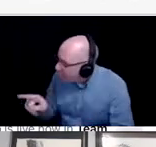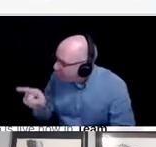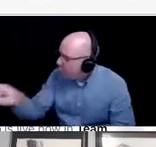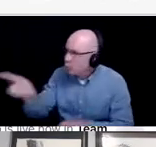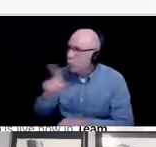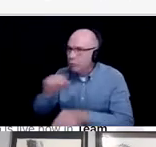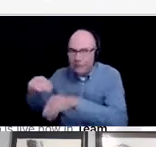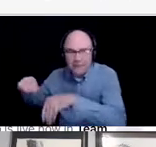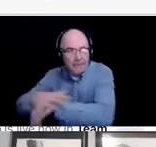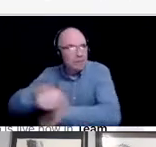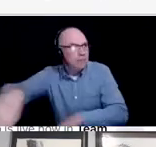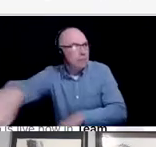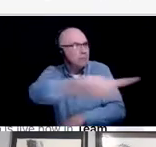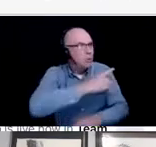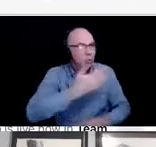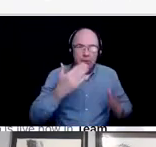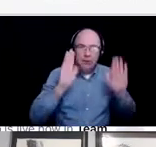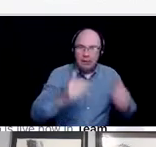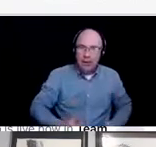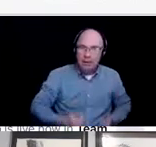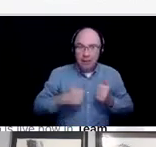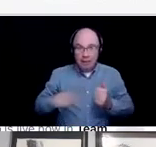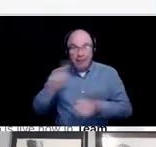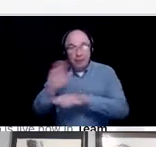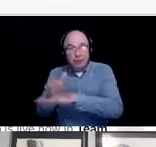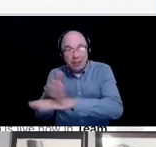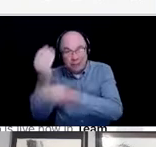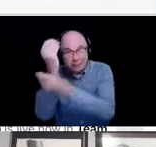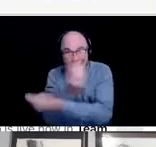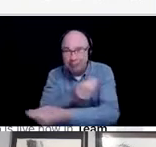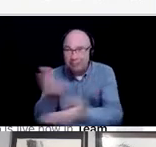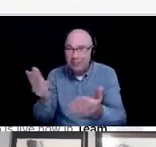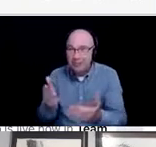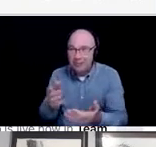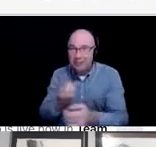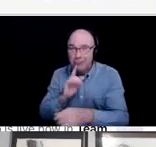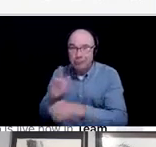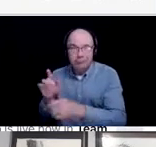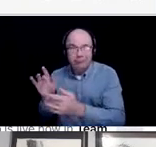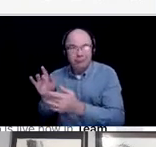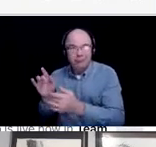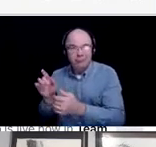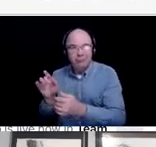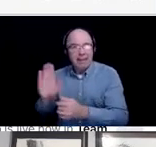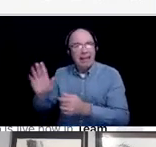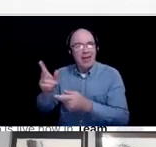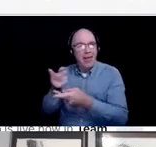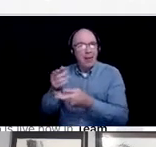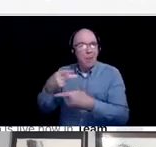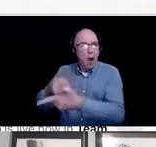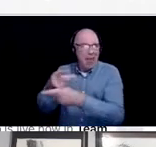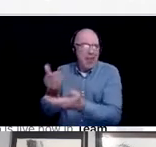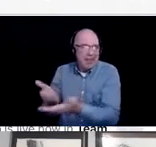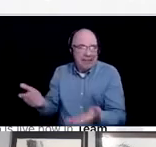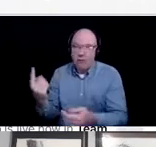so many lives. And tonight she's going to share about some of those lives she's touched with the products, because that's always